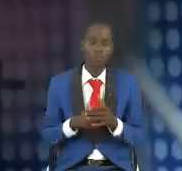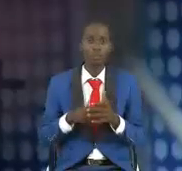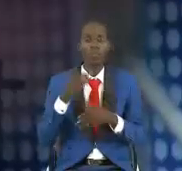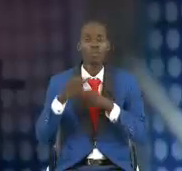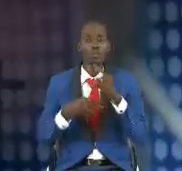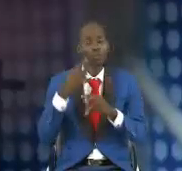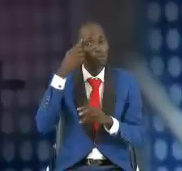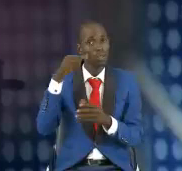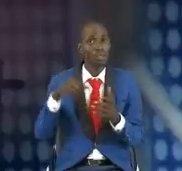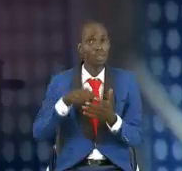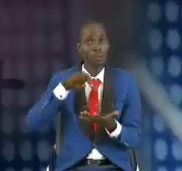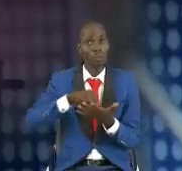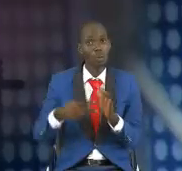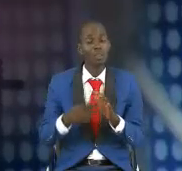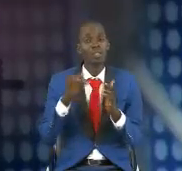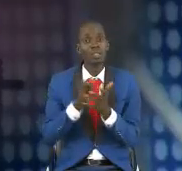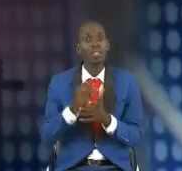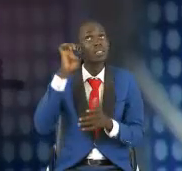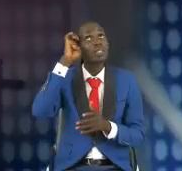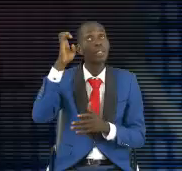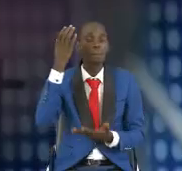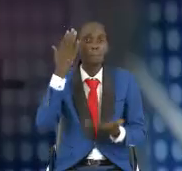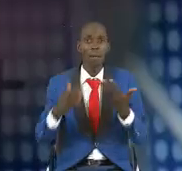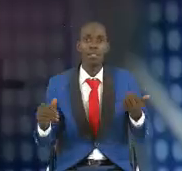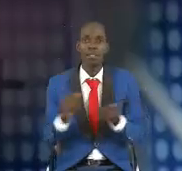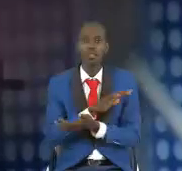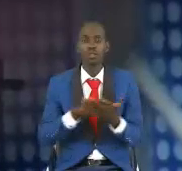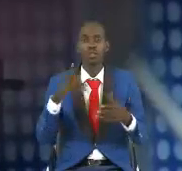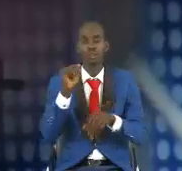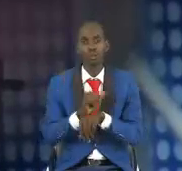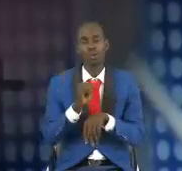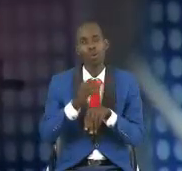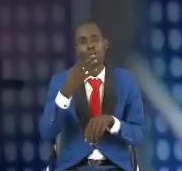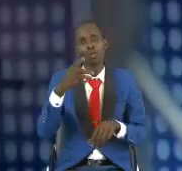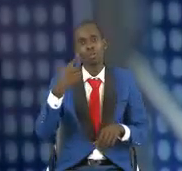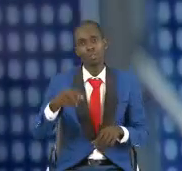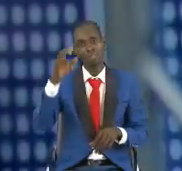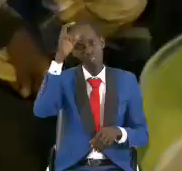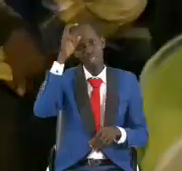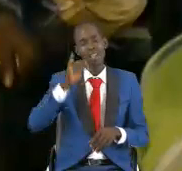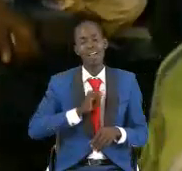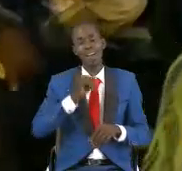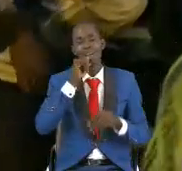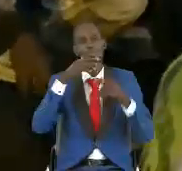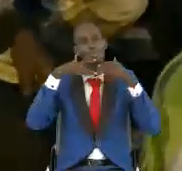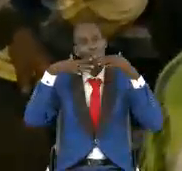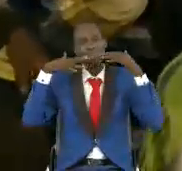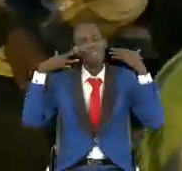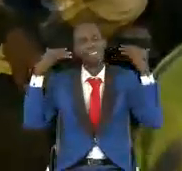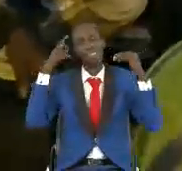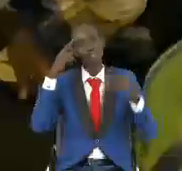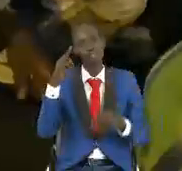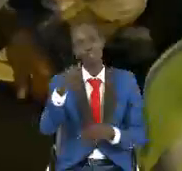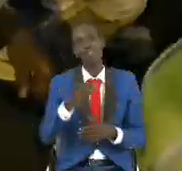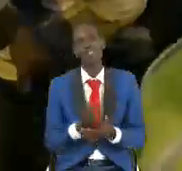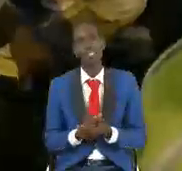He might destroy the works of the devil. I'm smiling for you. All the works